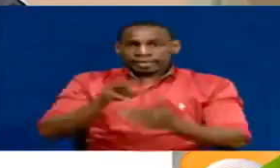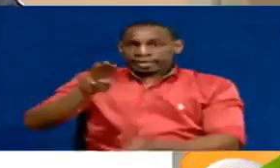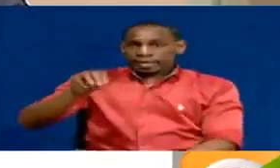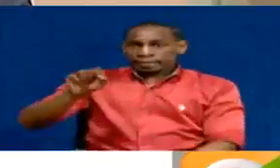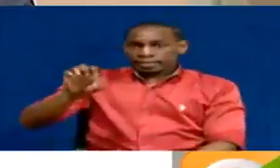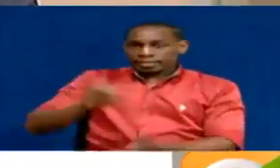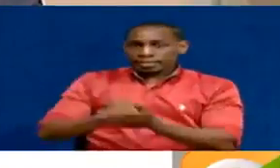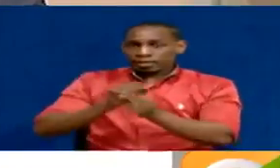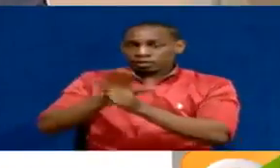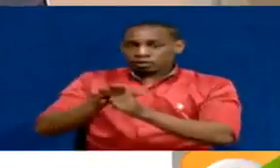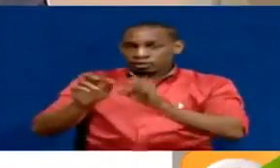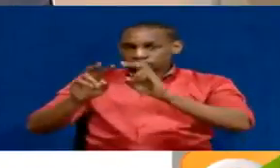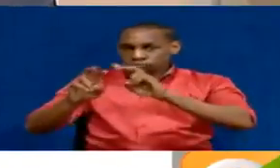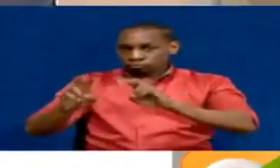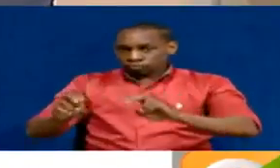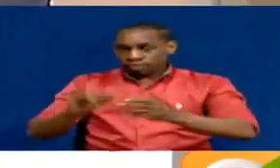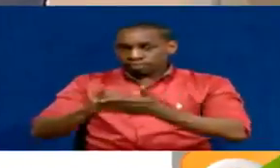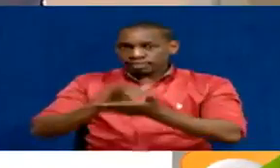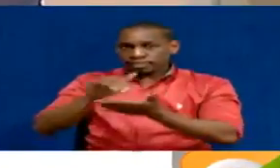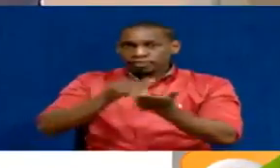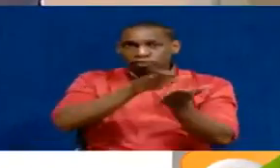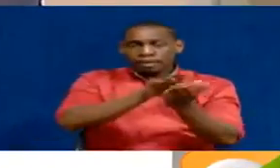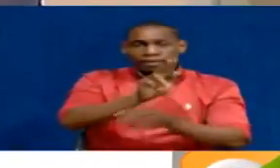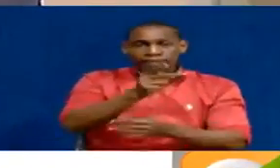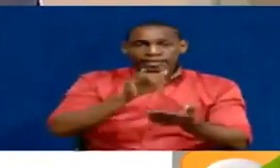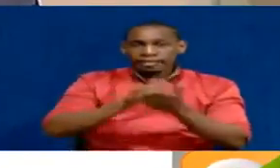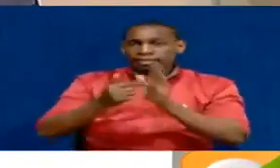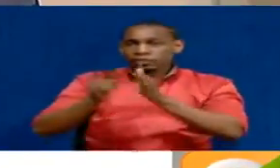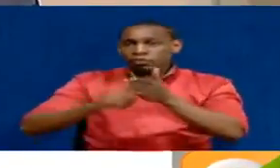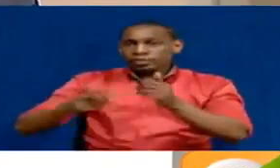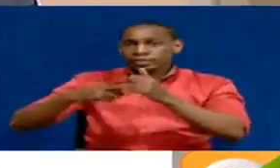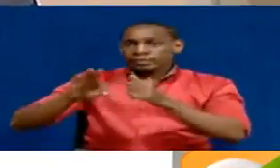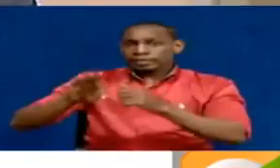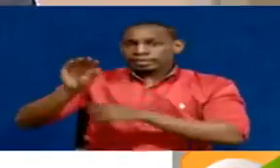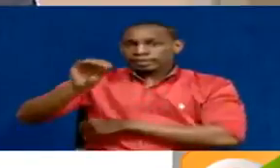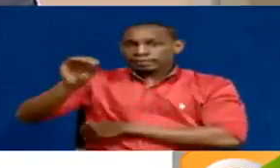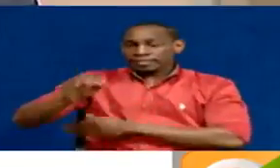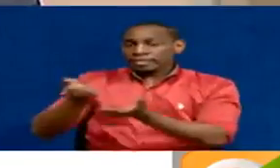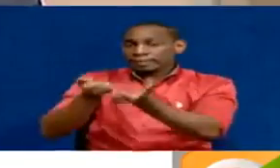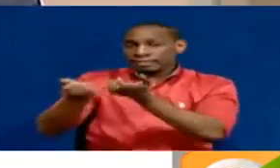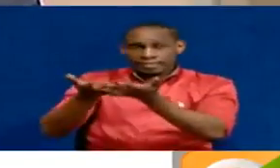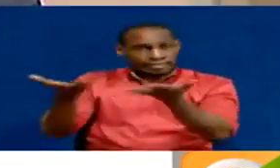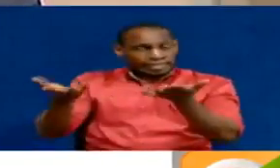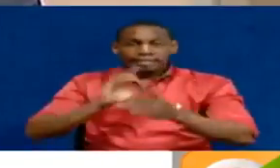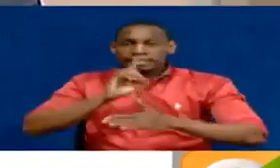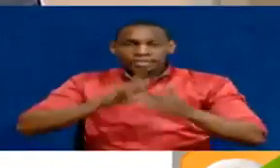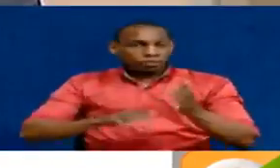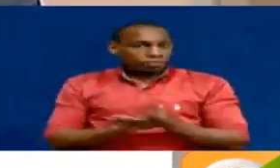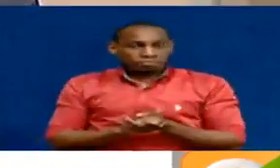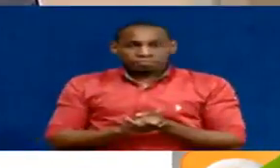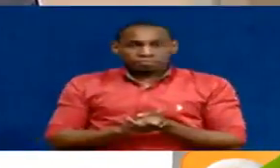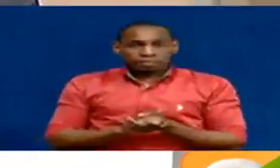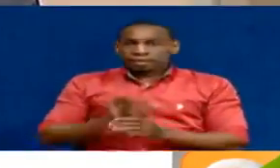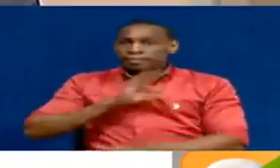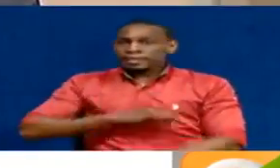FinAccess MSE COVID-19 tracker survey by the Central Bank of Kenya, which shows 73% of enterprises stated that they